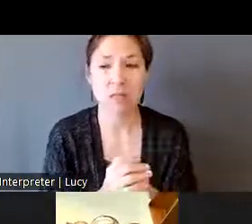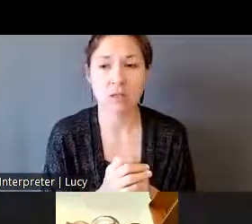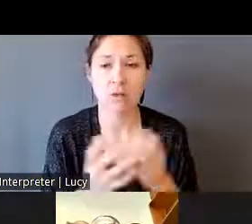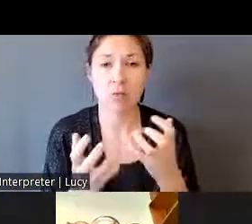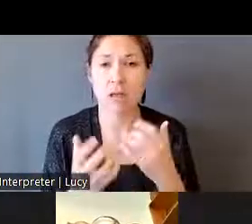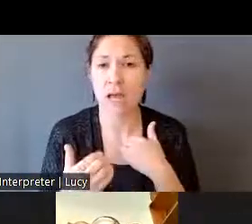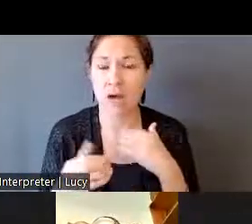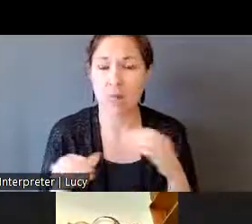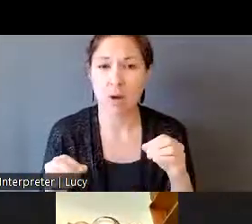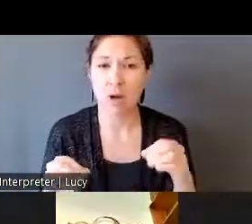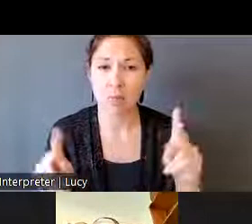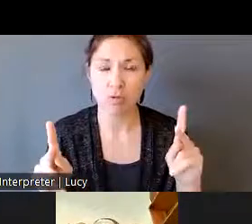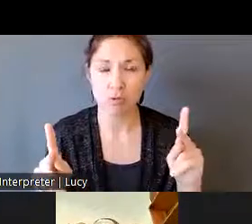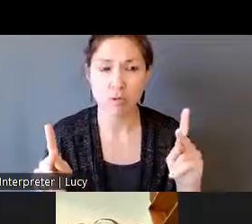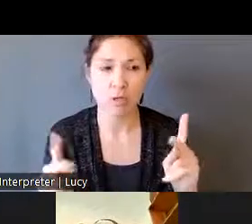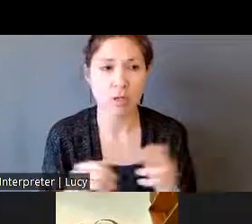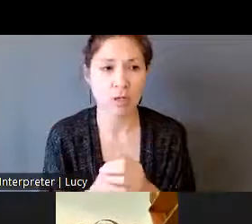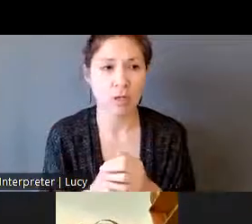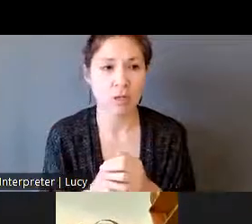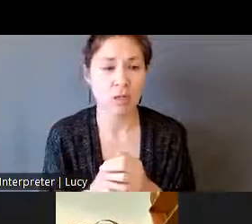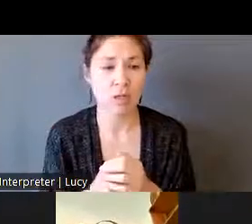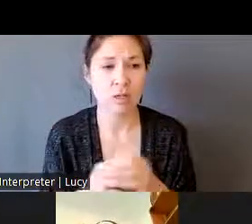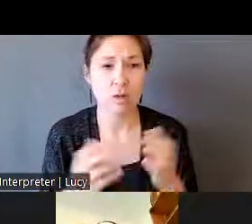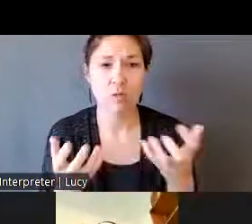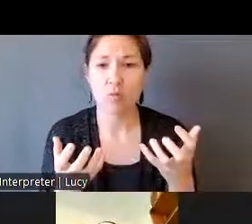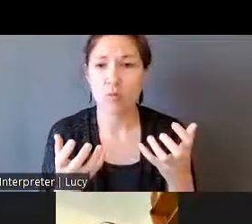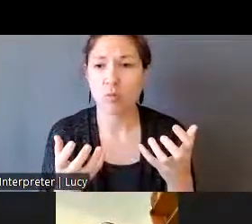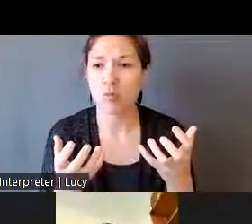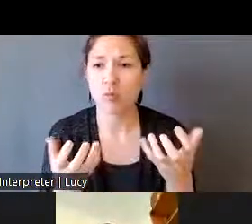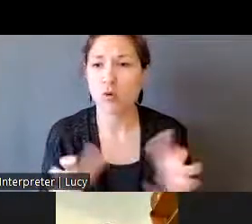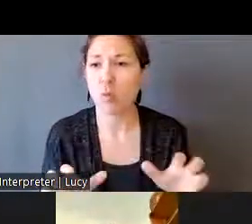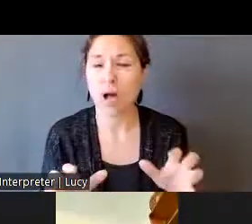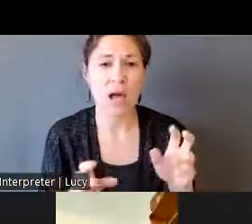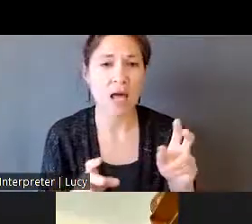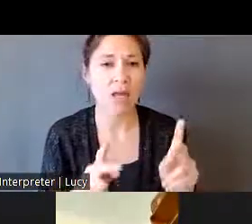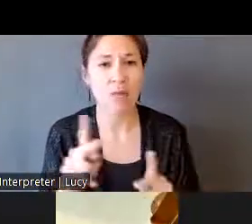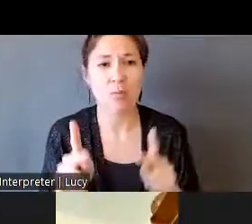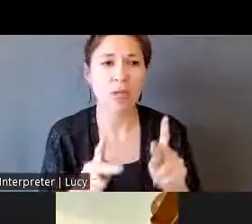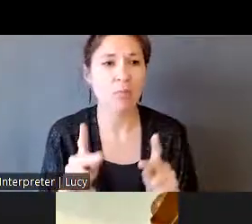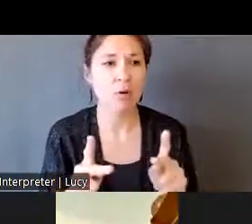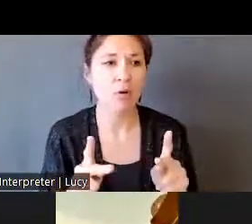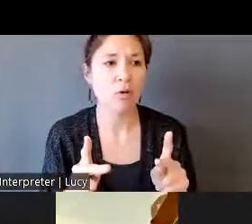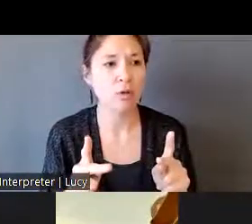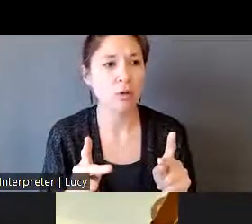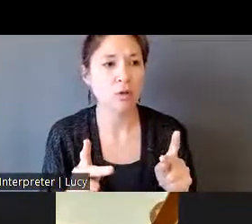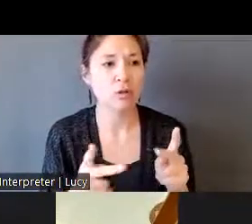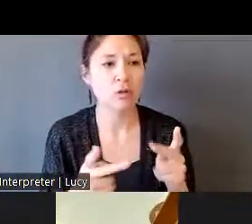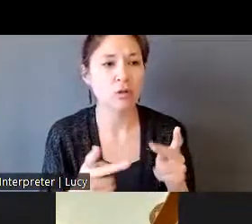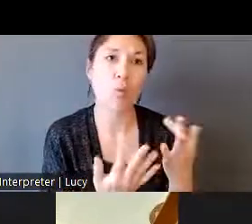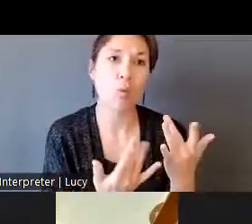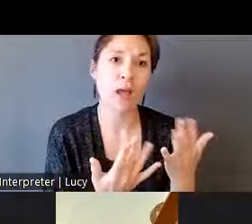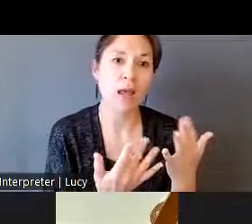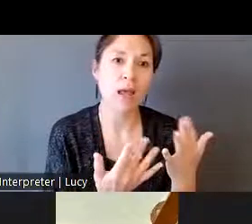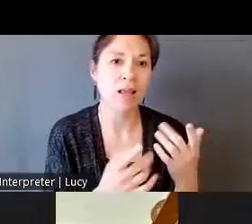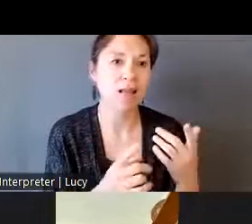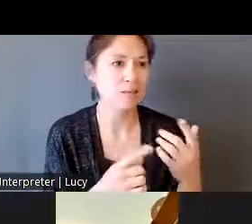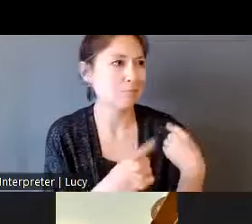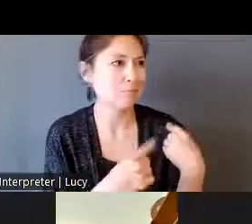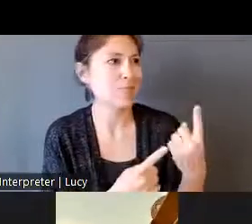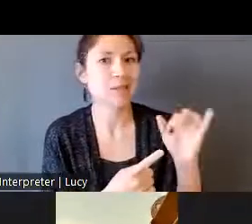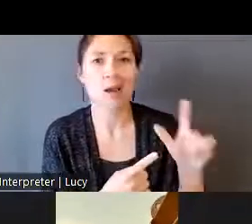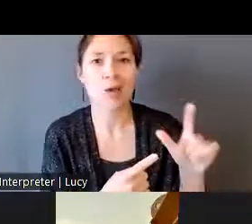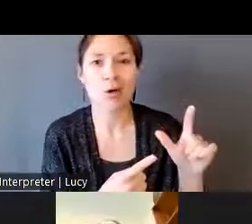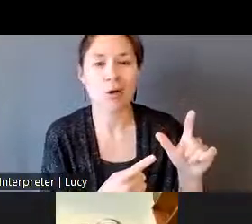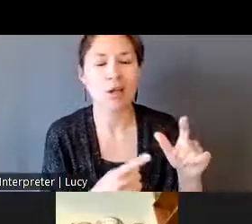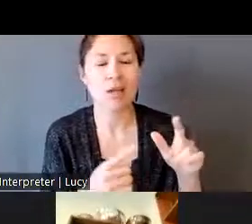opportunity for the public to not have to wait until we get back together to see these minutes. So we did meet a couple